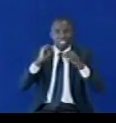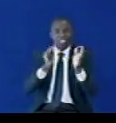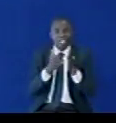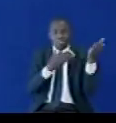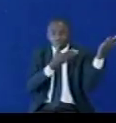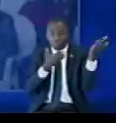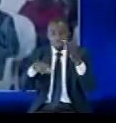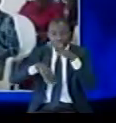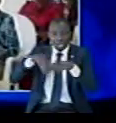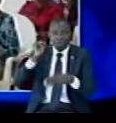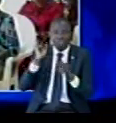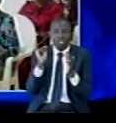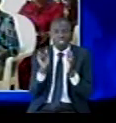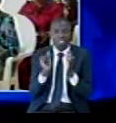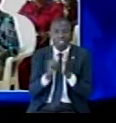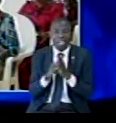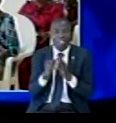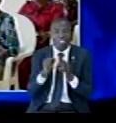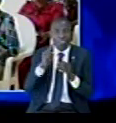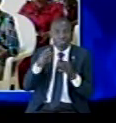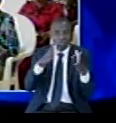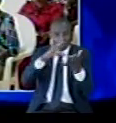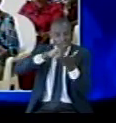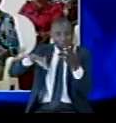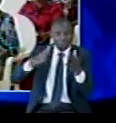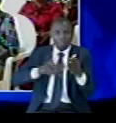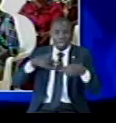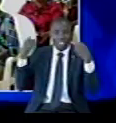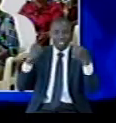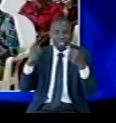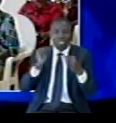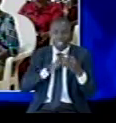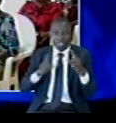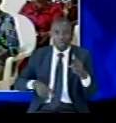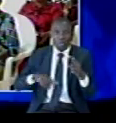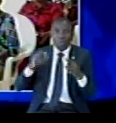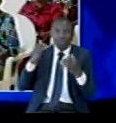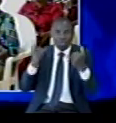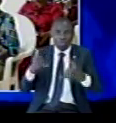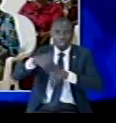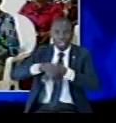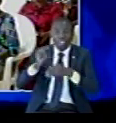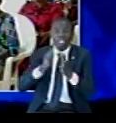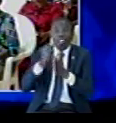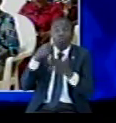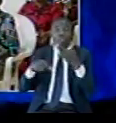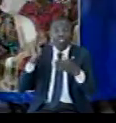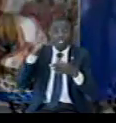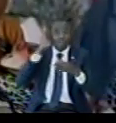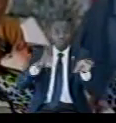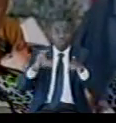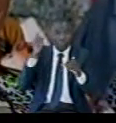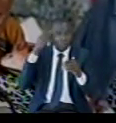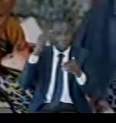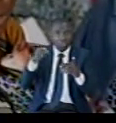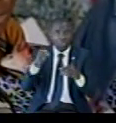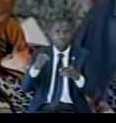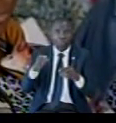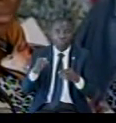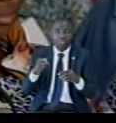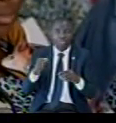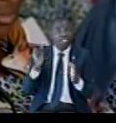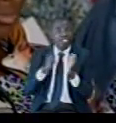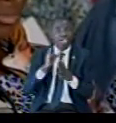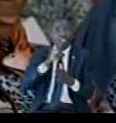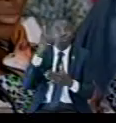out my transgressions. And the Lord tonight, that's what he will do for you. I said that's